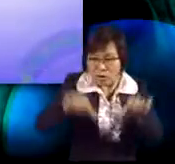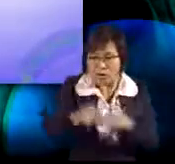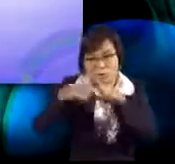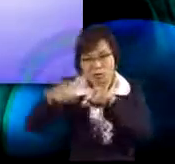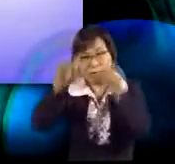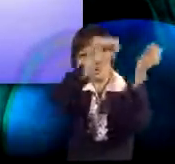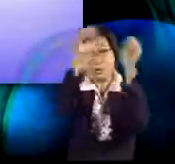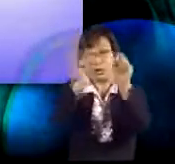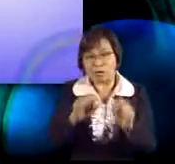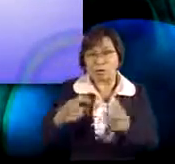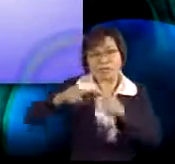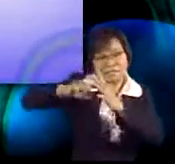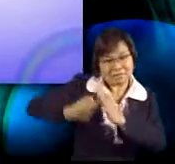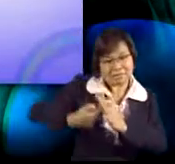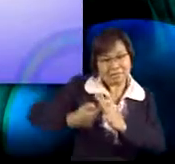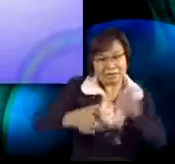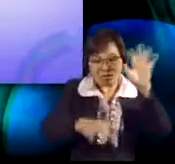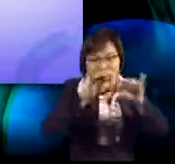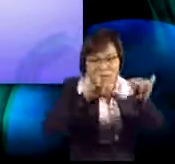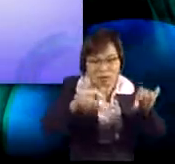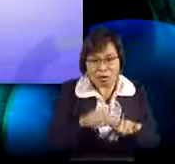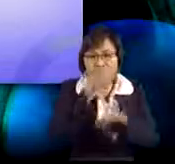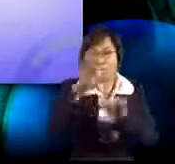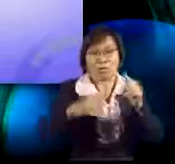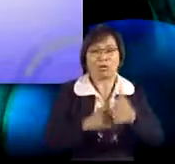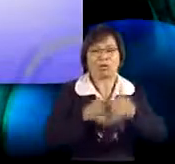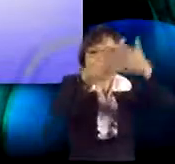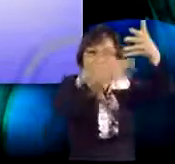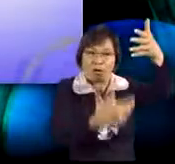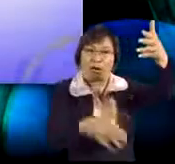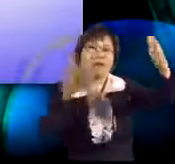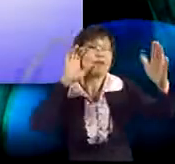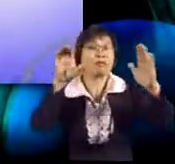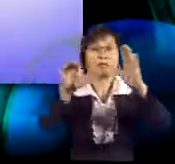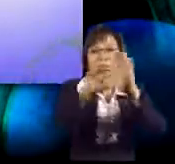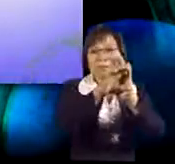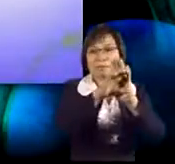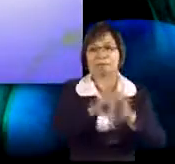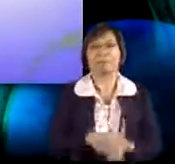different shapes. Let's start. Find the area of the following figure.